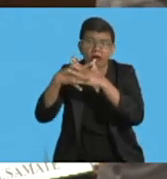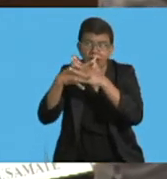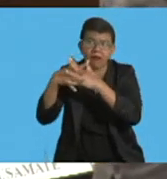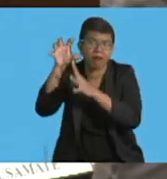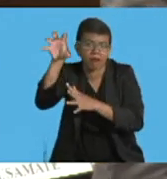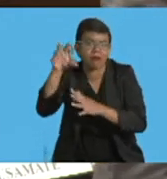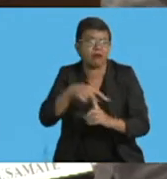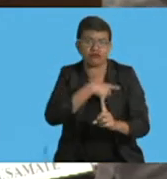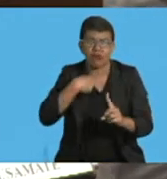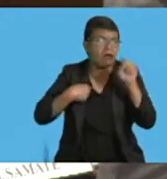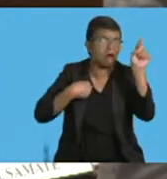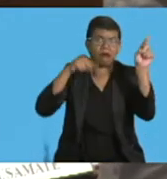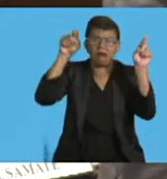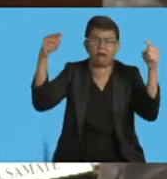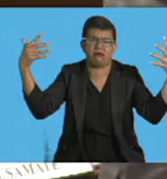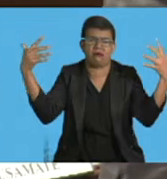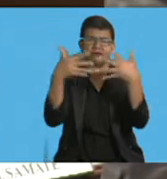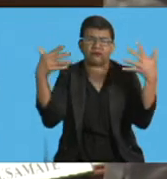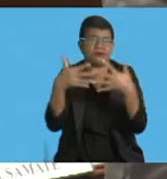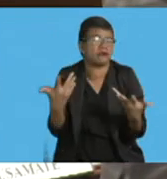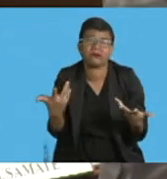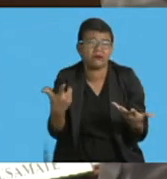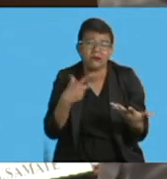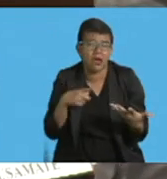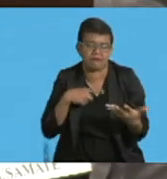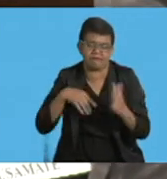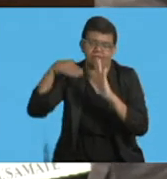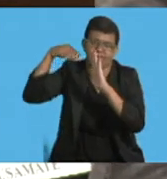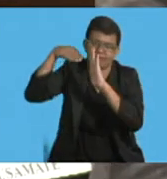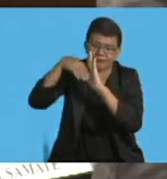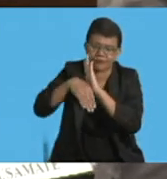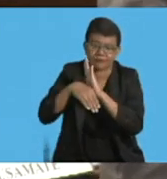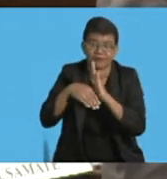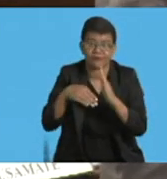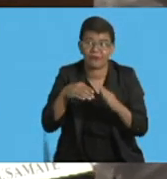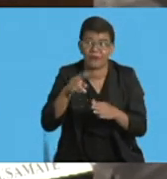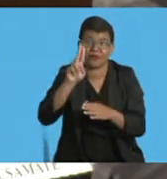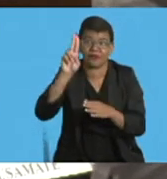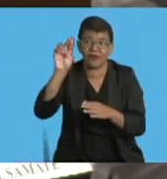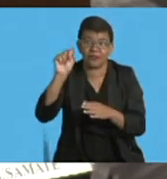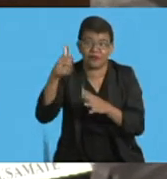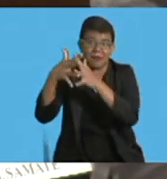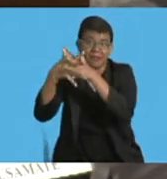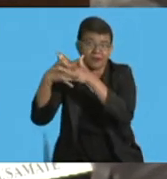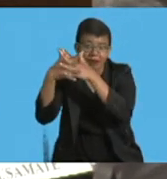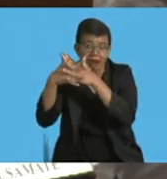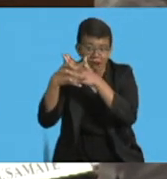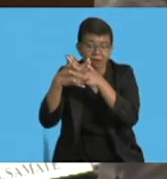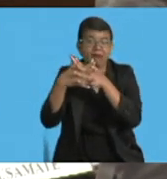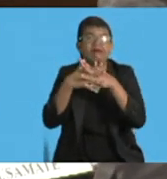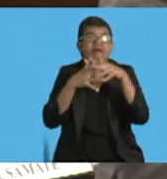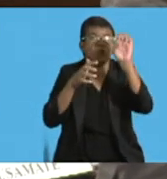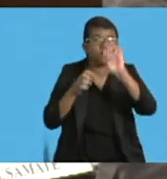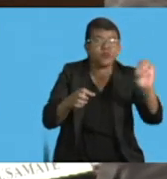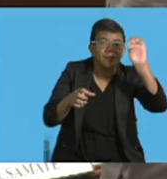US, increasing trade tensions between the US and the EU now, Brexit concerns, staggering corporate debt in